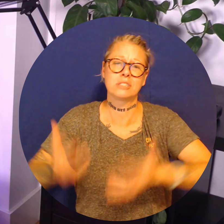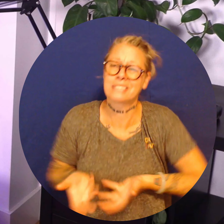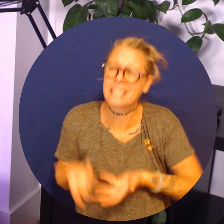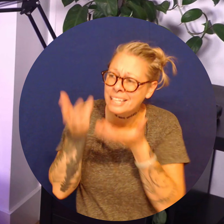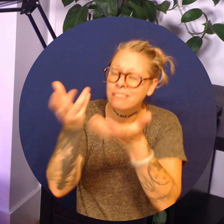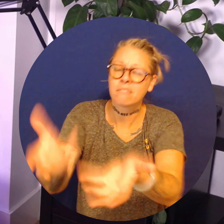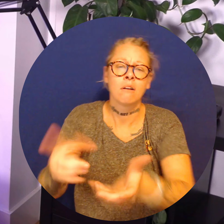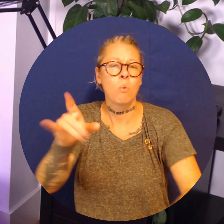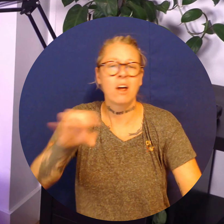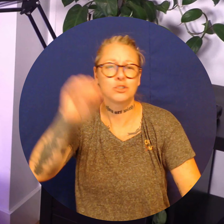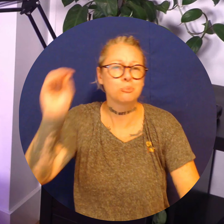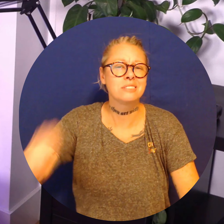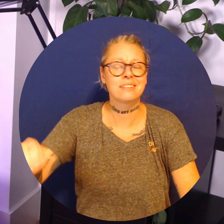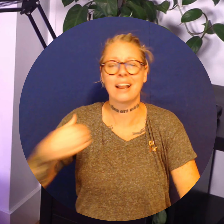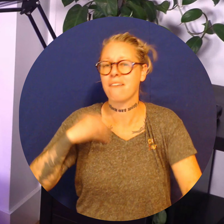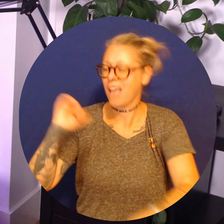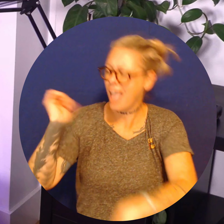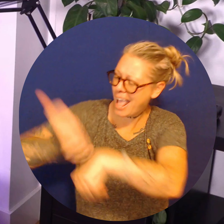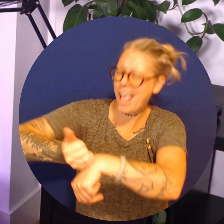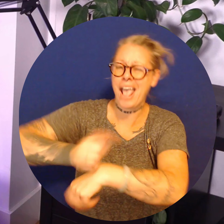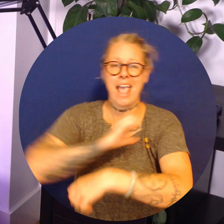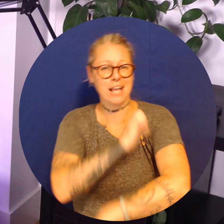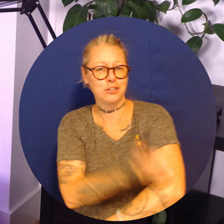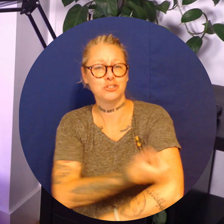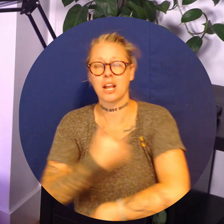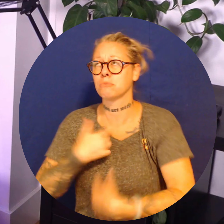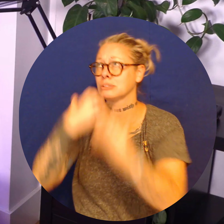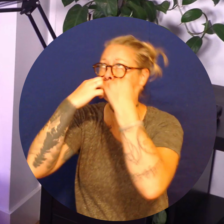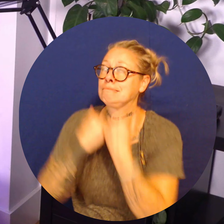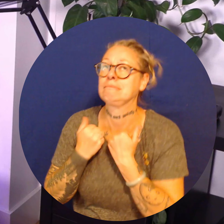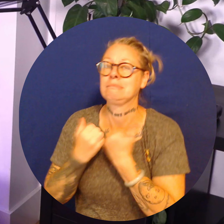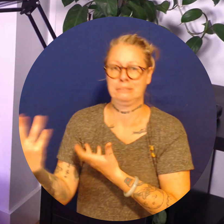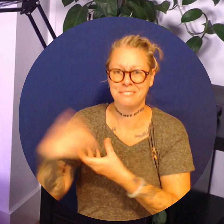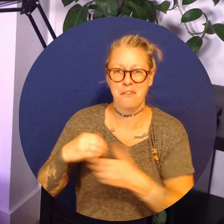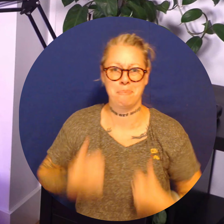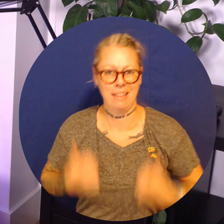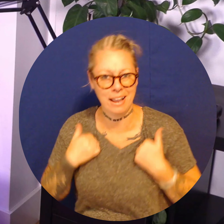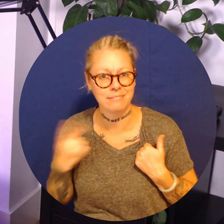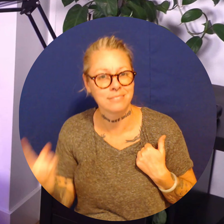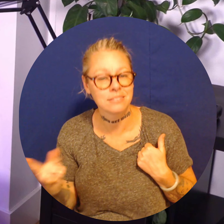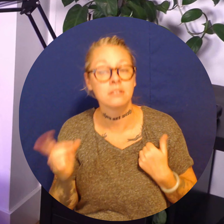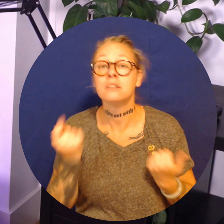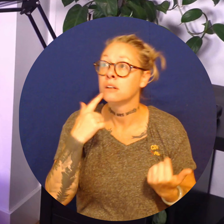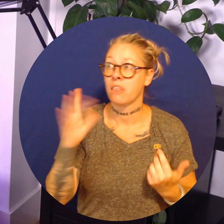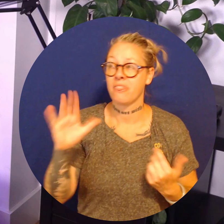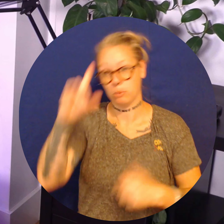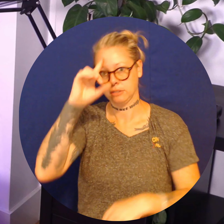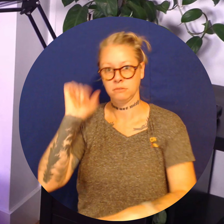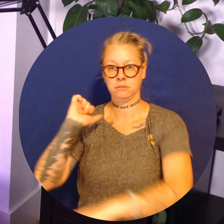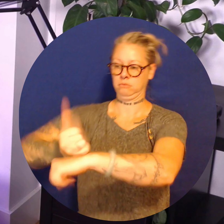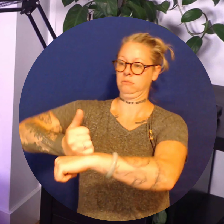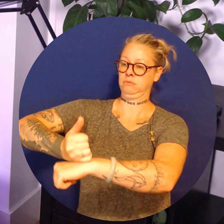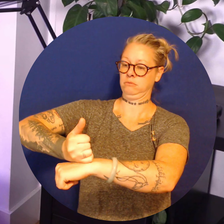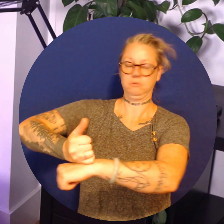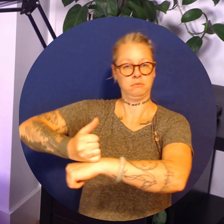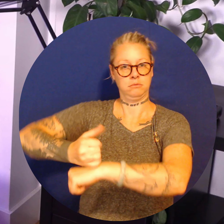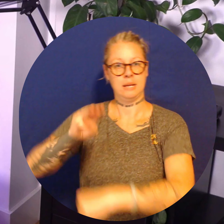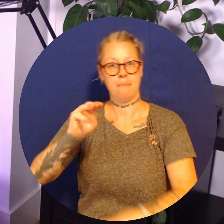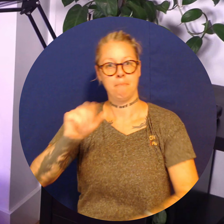you are and she is a hundred percent all of that manifestation energy and is just like a treasure to have in my life but for me it was such a manifestation